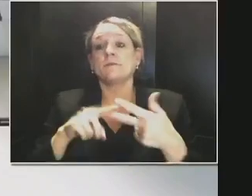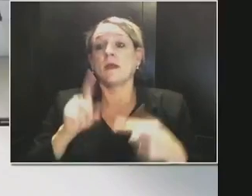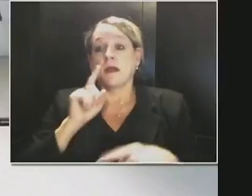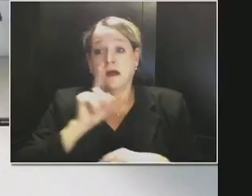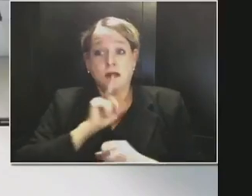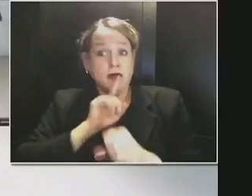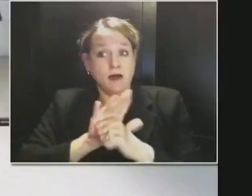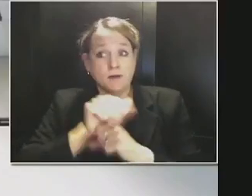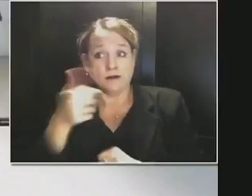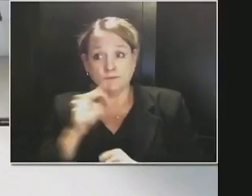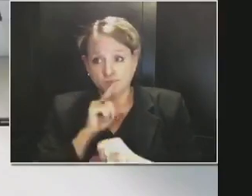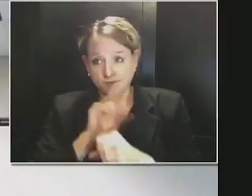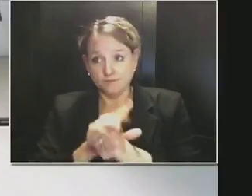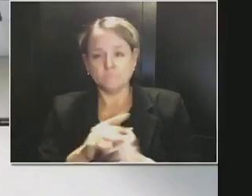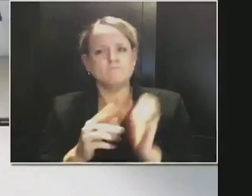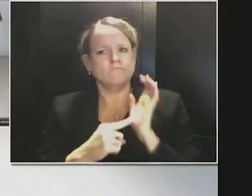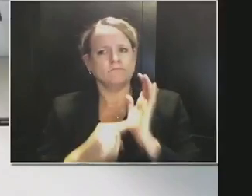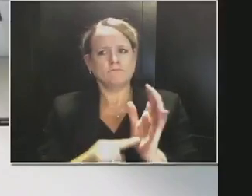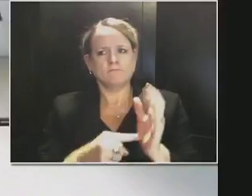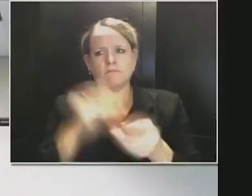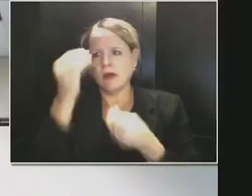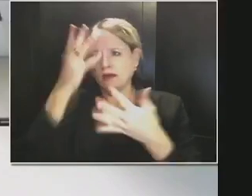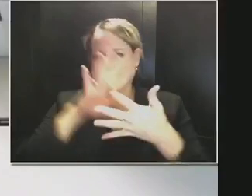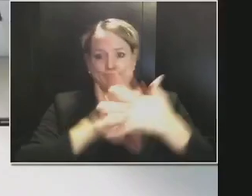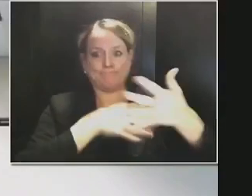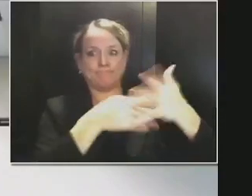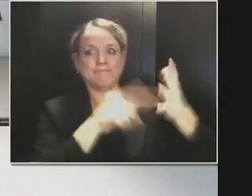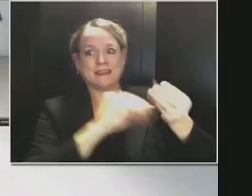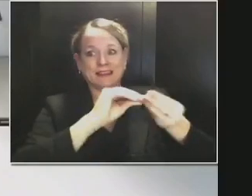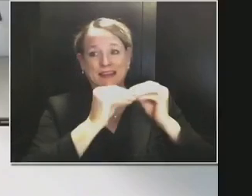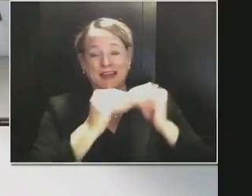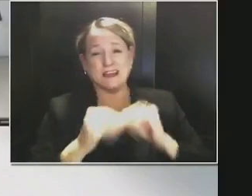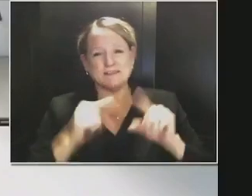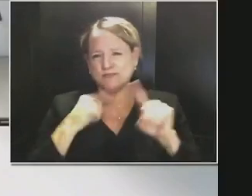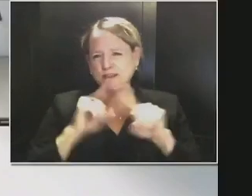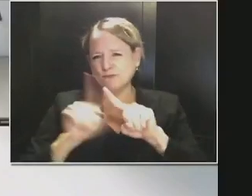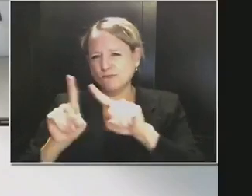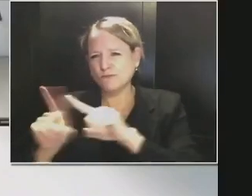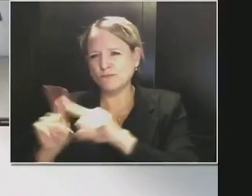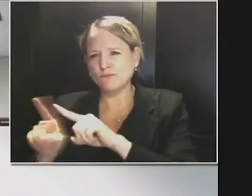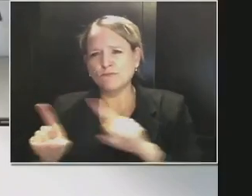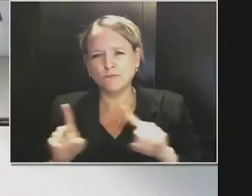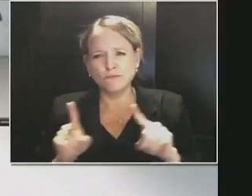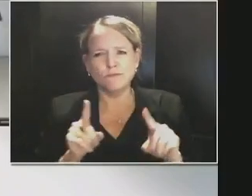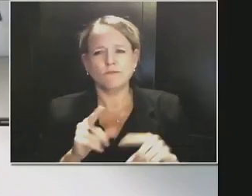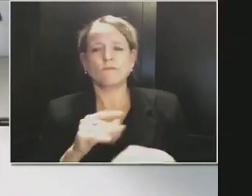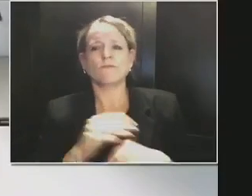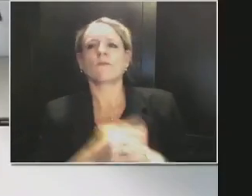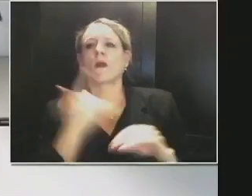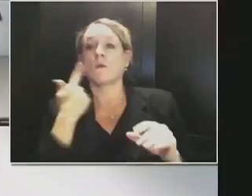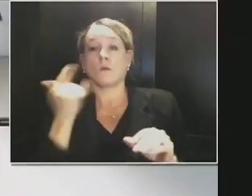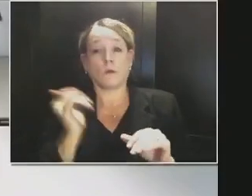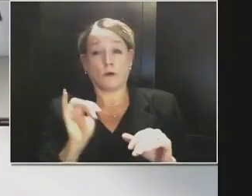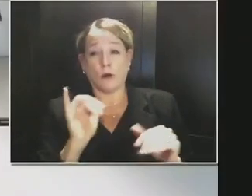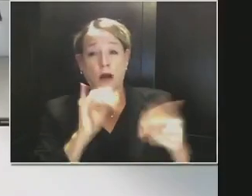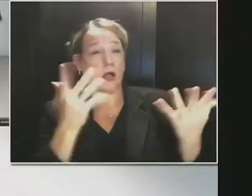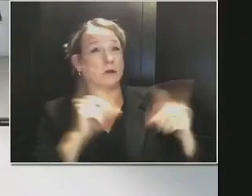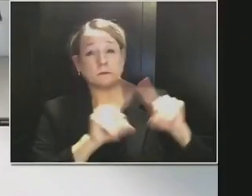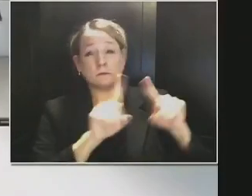of the data to drive our decision-making and practices. So sometimes this means we look at data by